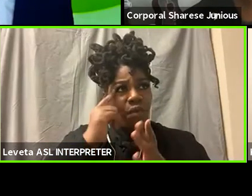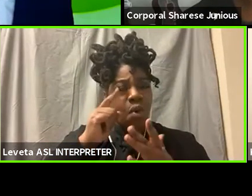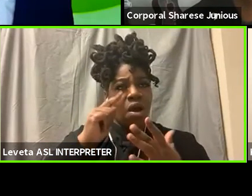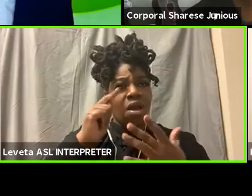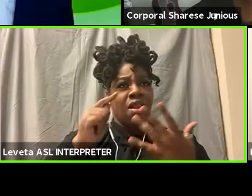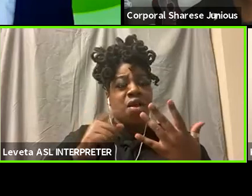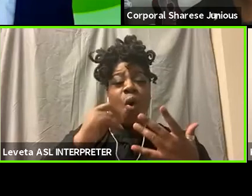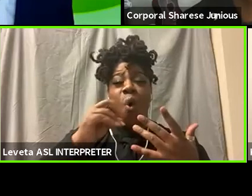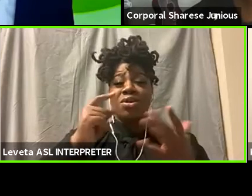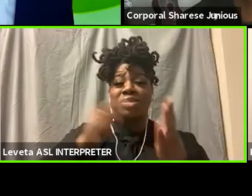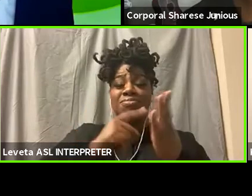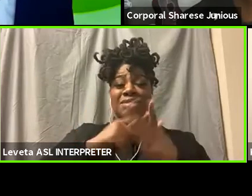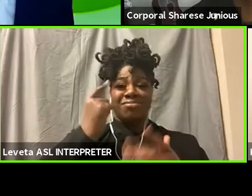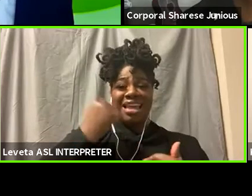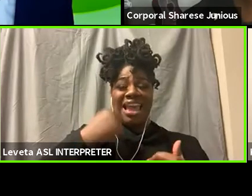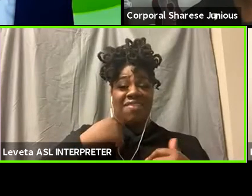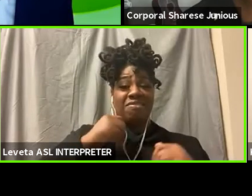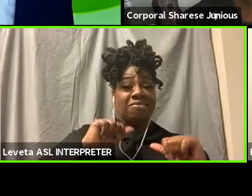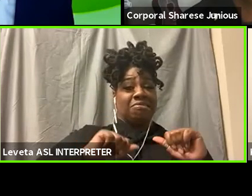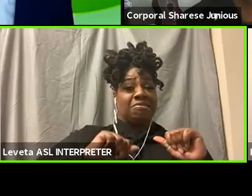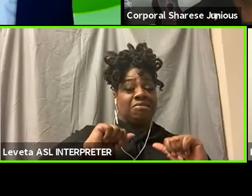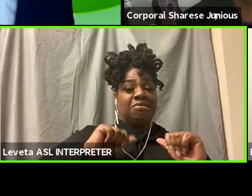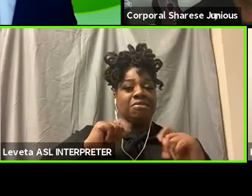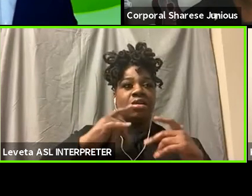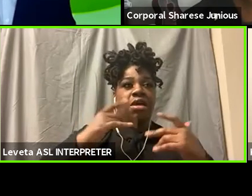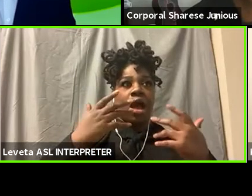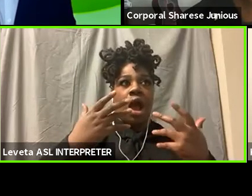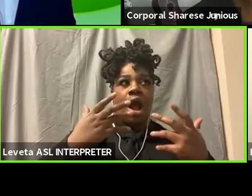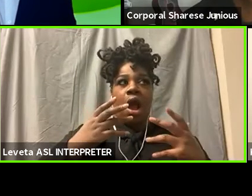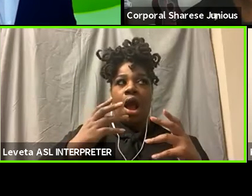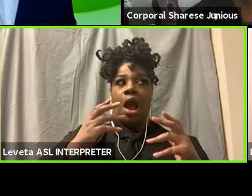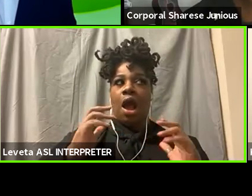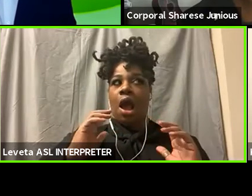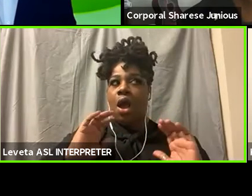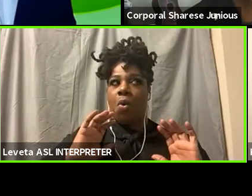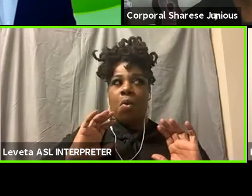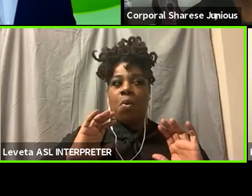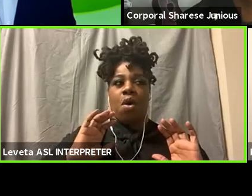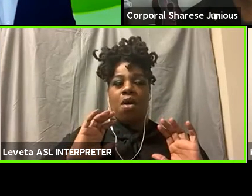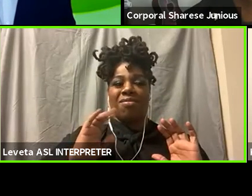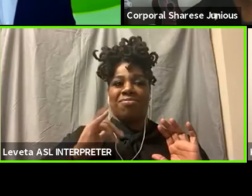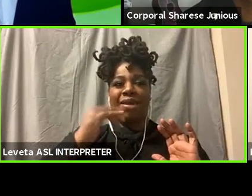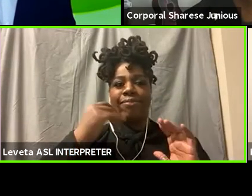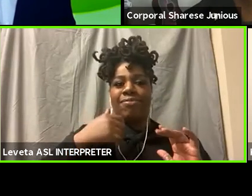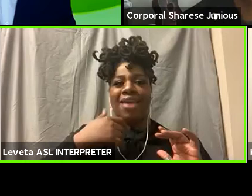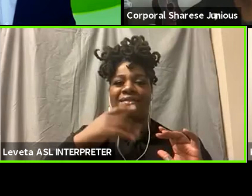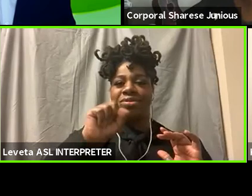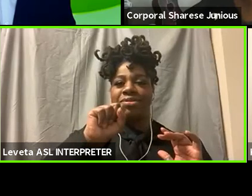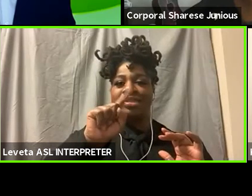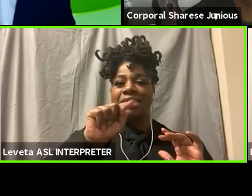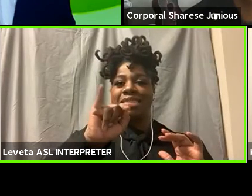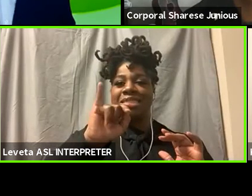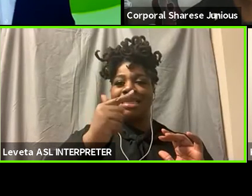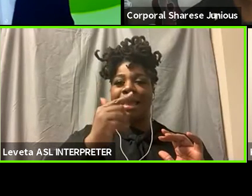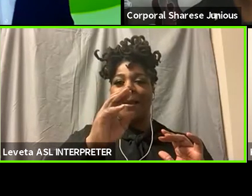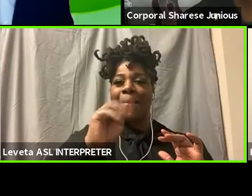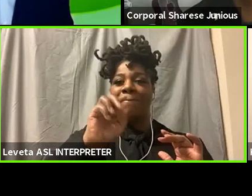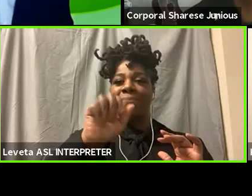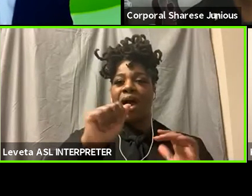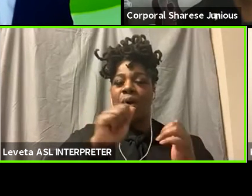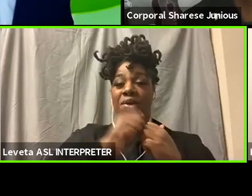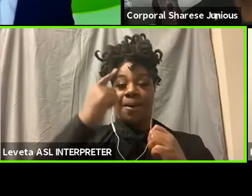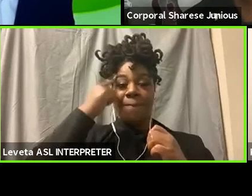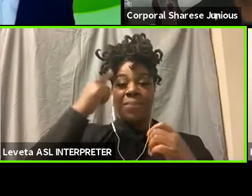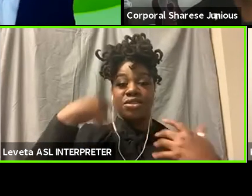repeatedly throughout this show. They believe the stigma that's associated with mental health or a mental